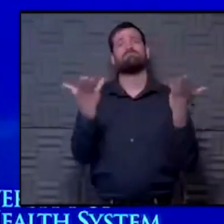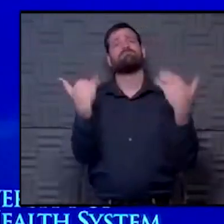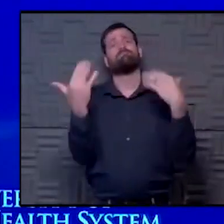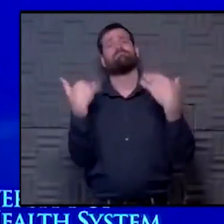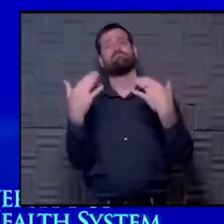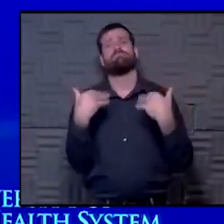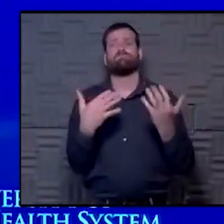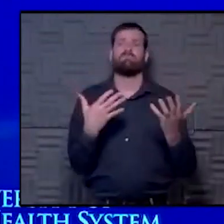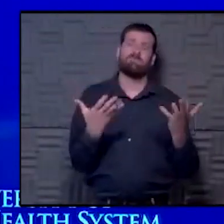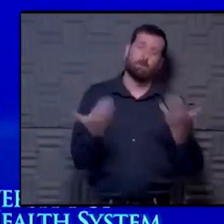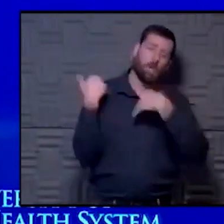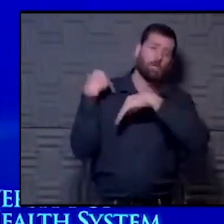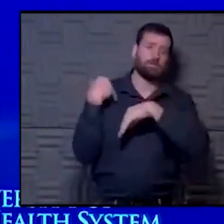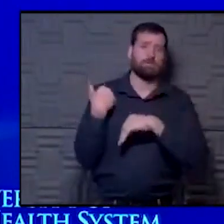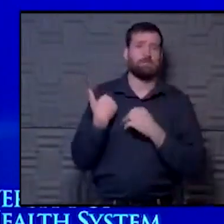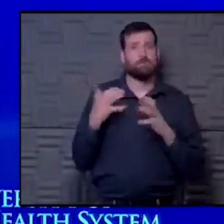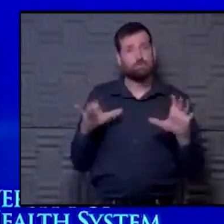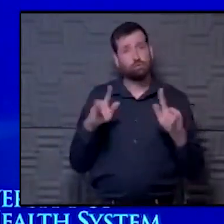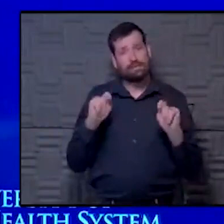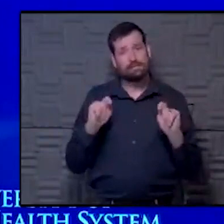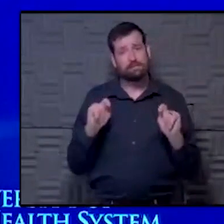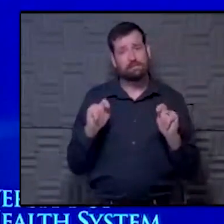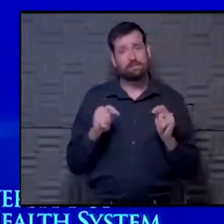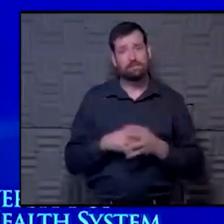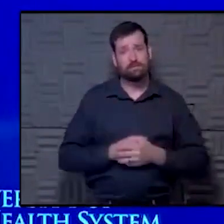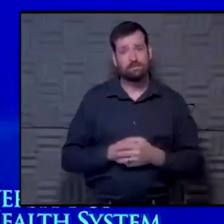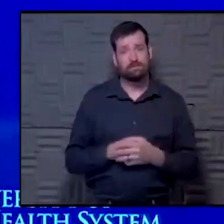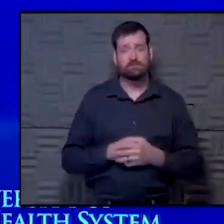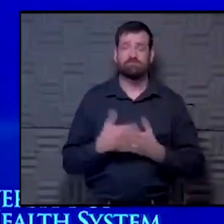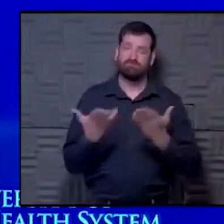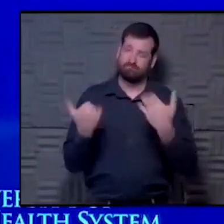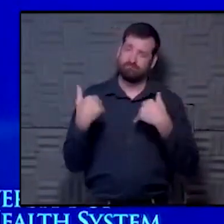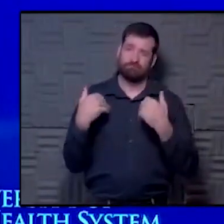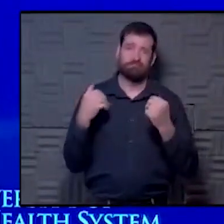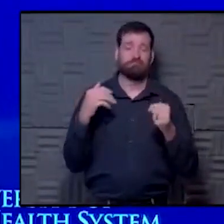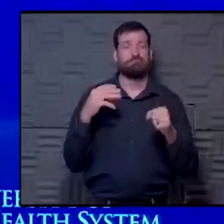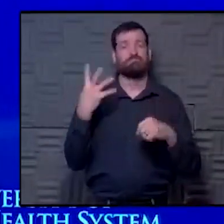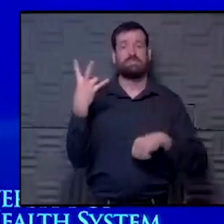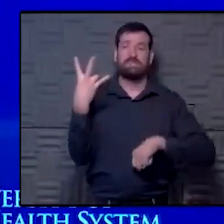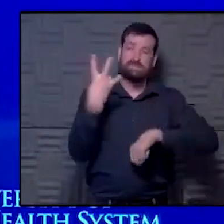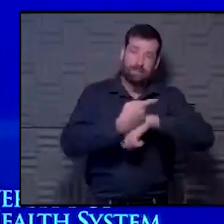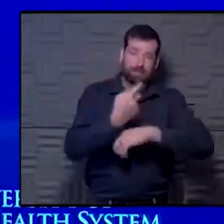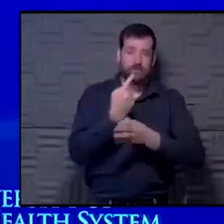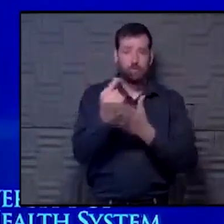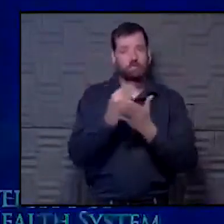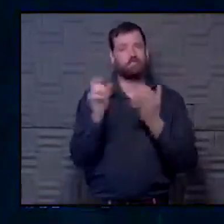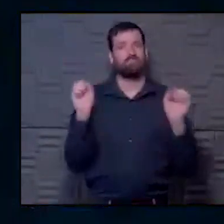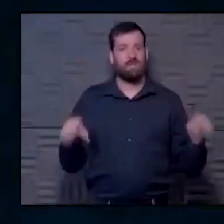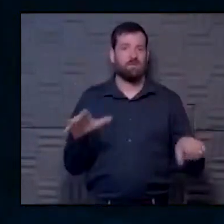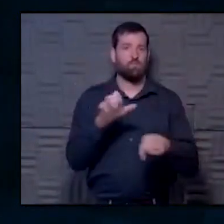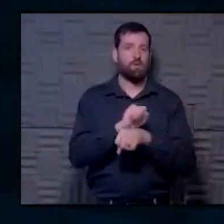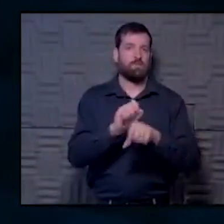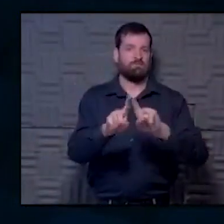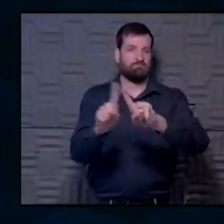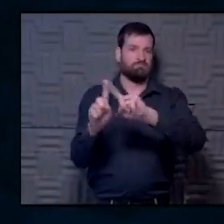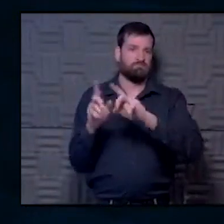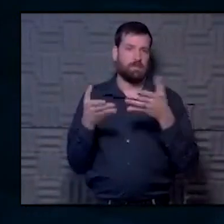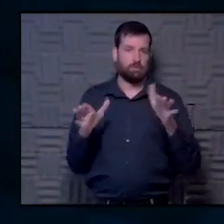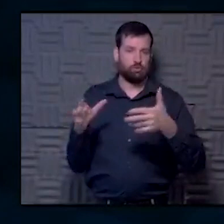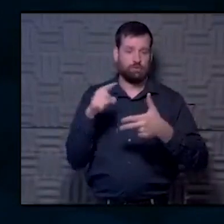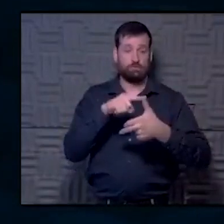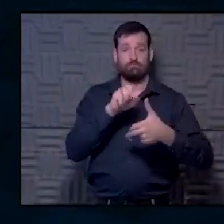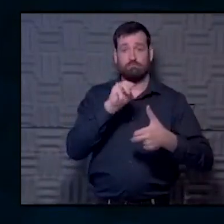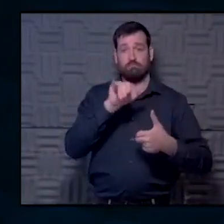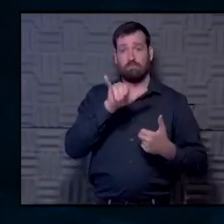So twist an arm. Let's do this arm to arm. Come on in. We have clinics 7 days a week. You can make an appointment 3 different ways. If you're a patient, use